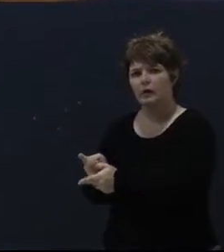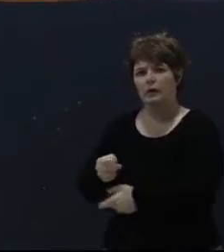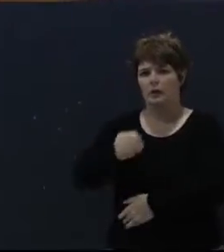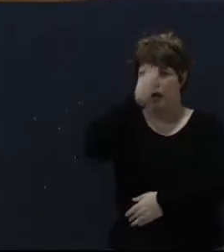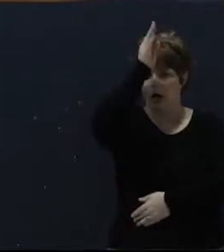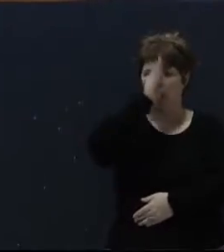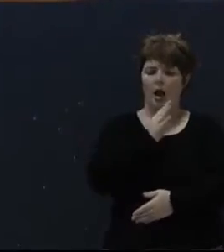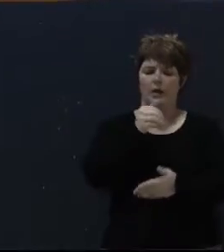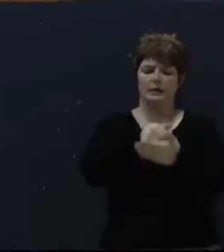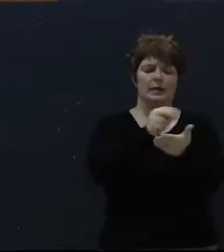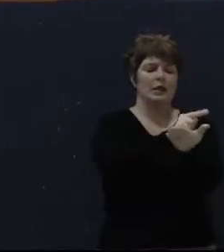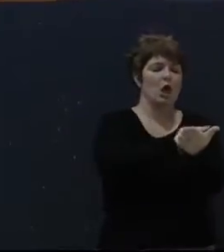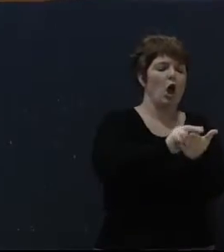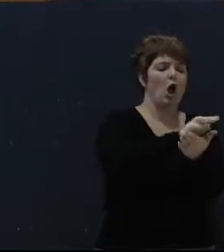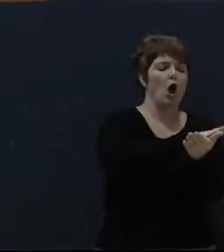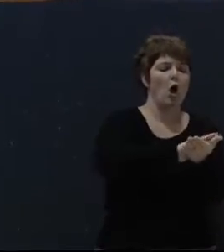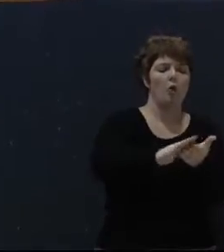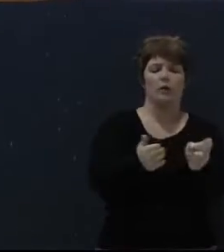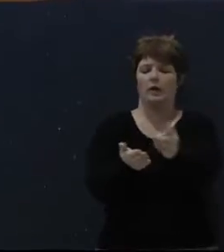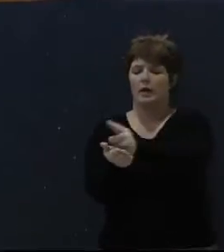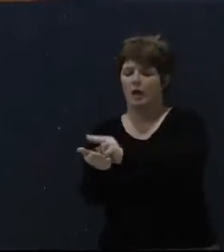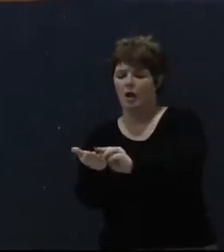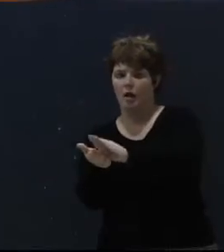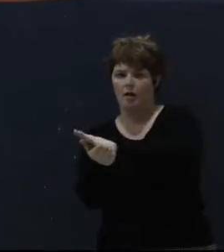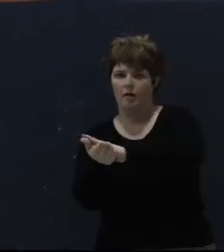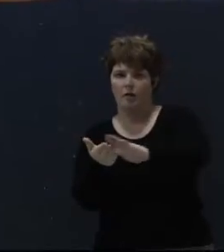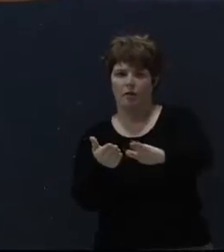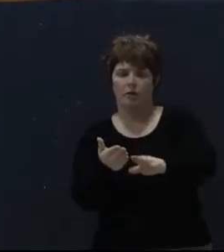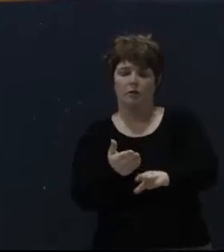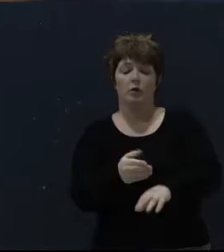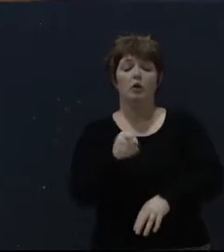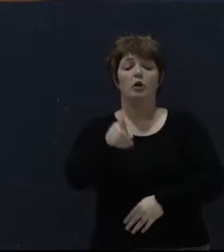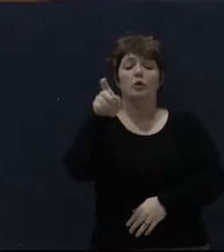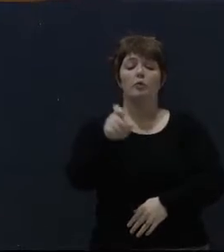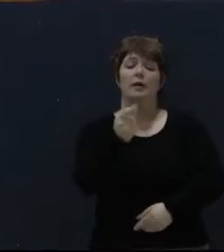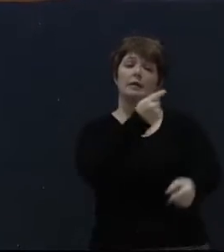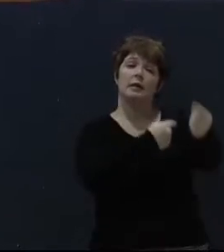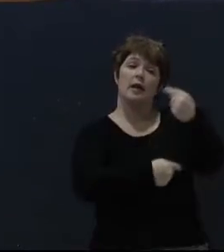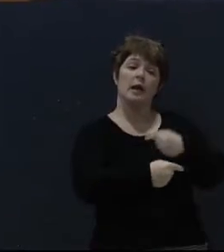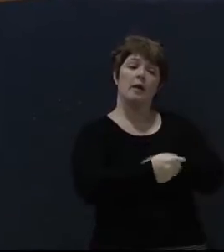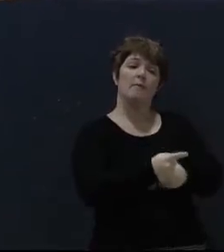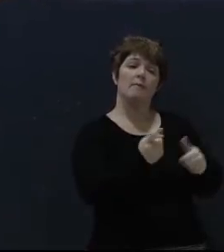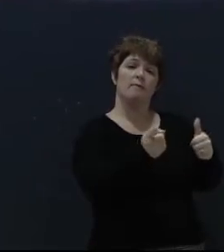God's in the holies of holies. Now you got to come by the outer court, and then